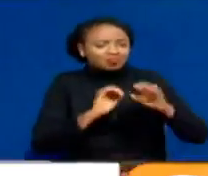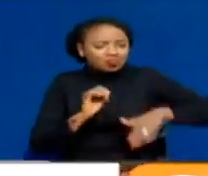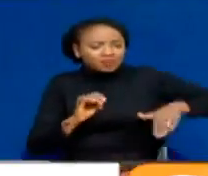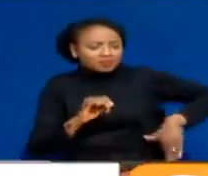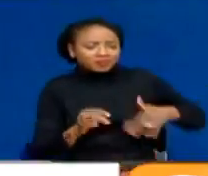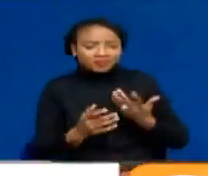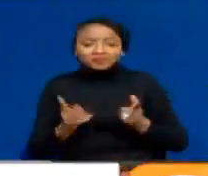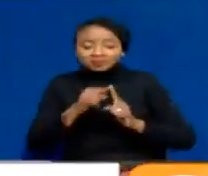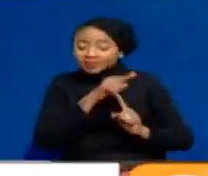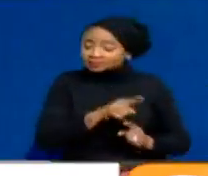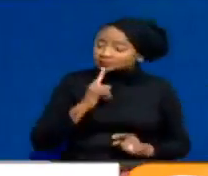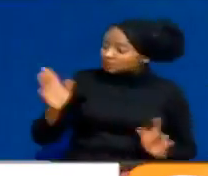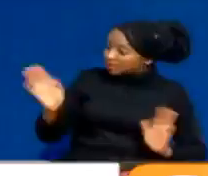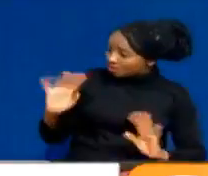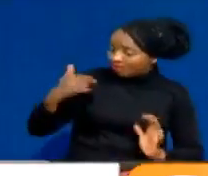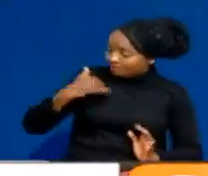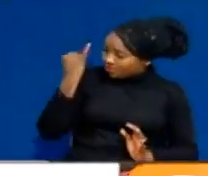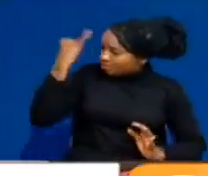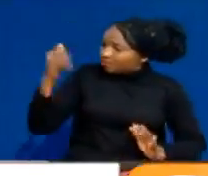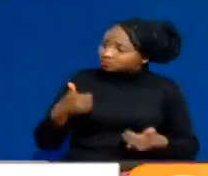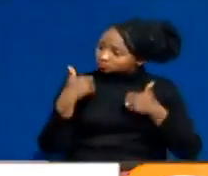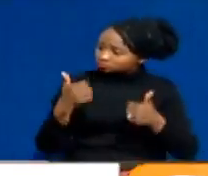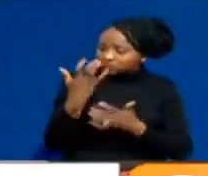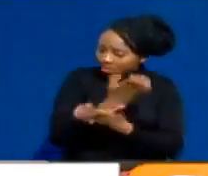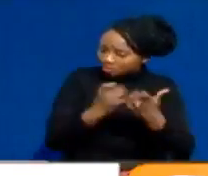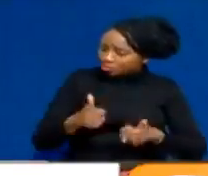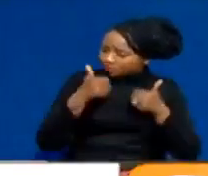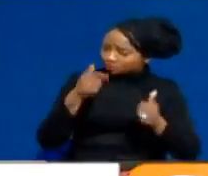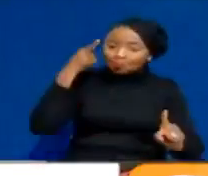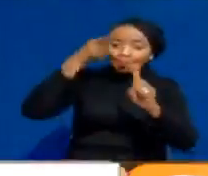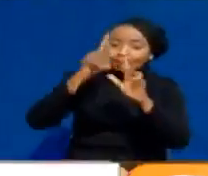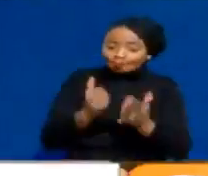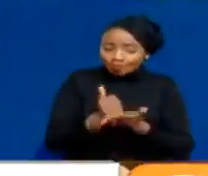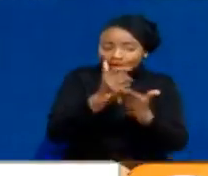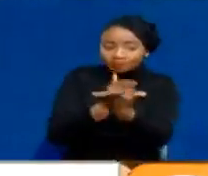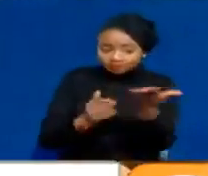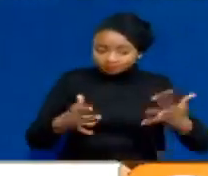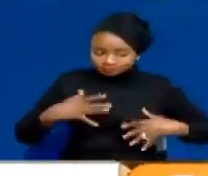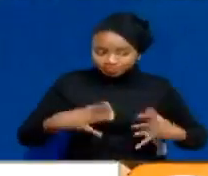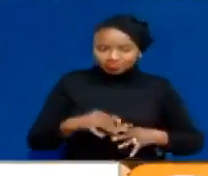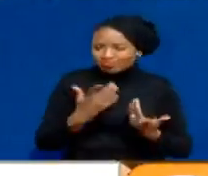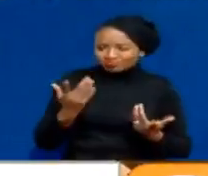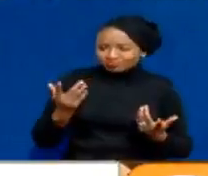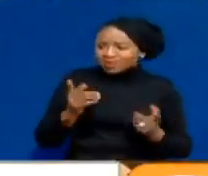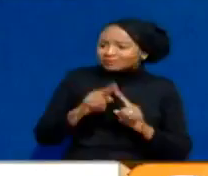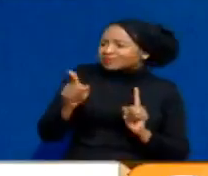He, however, maintains that his economic proposals are about enabling the masses as opposed to what he